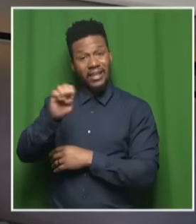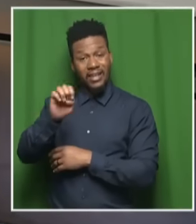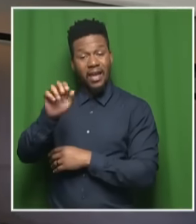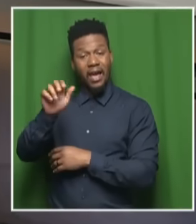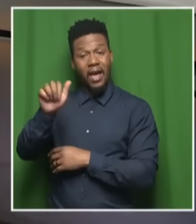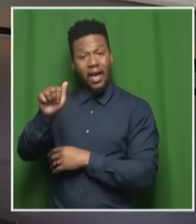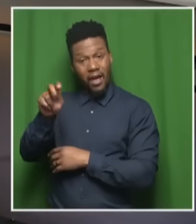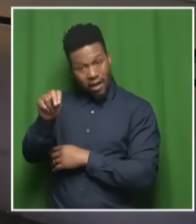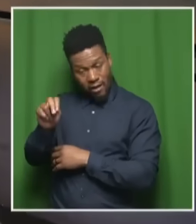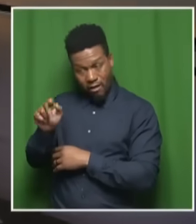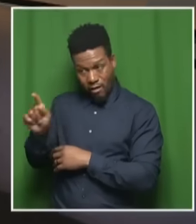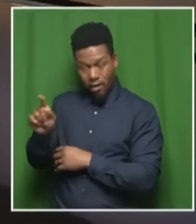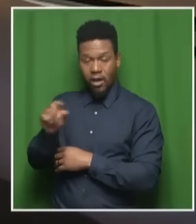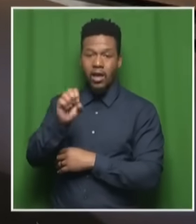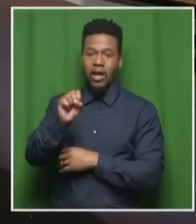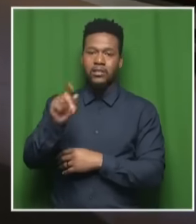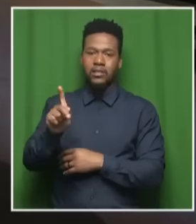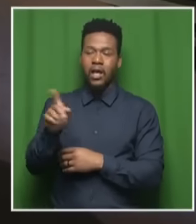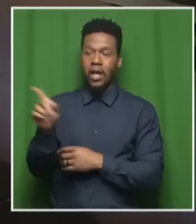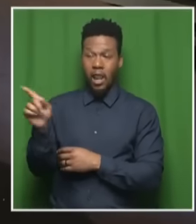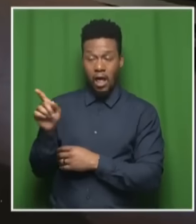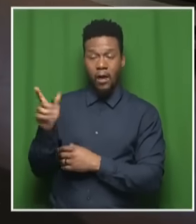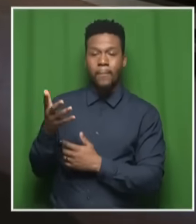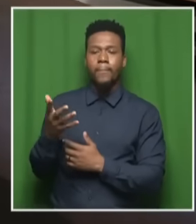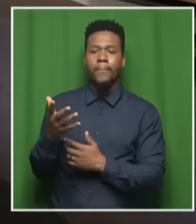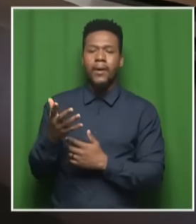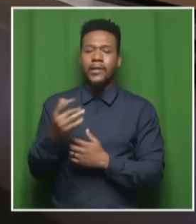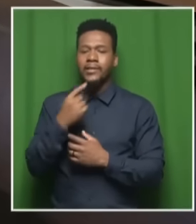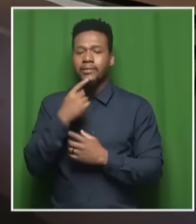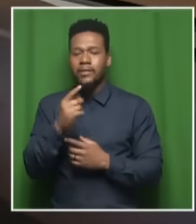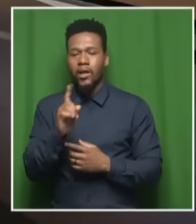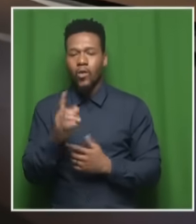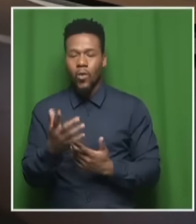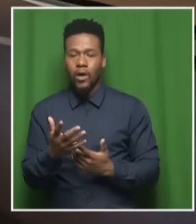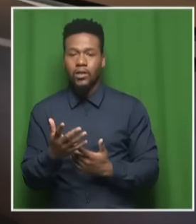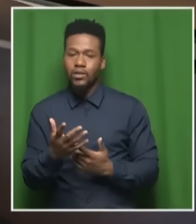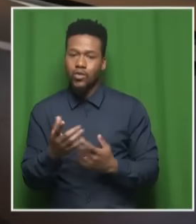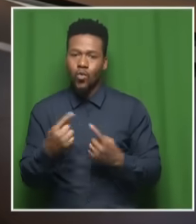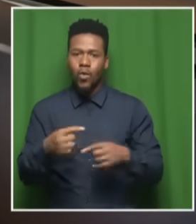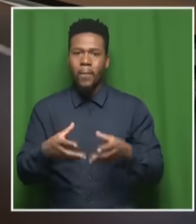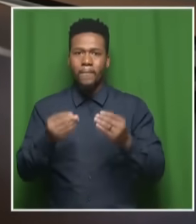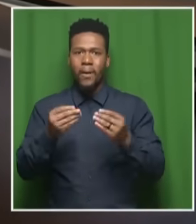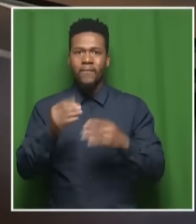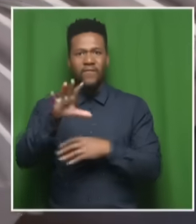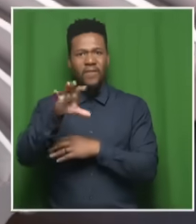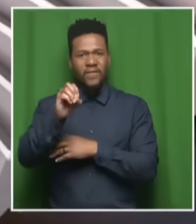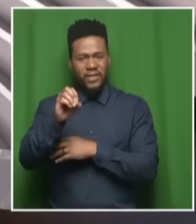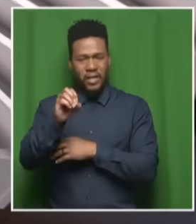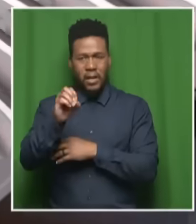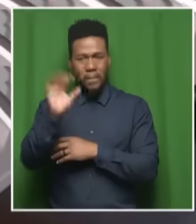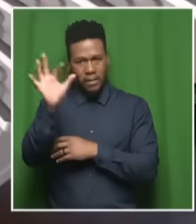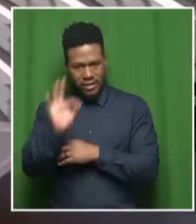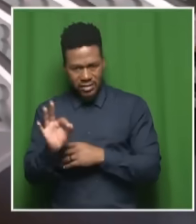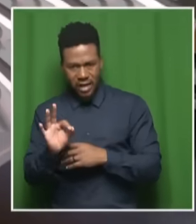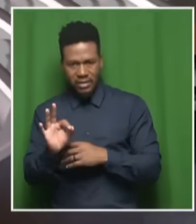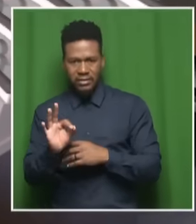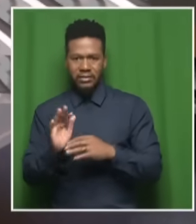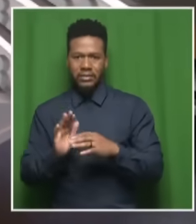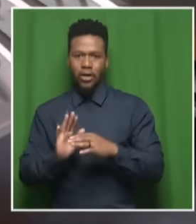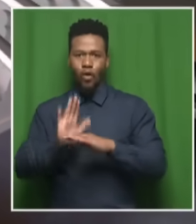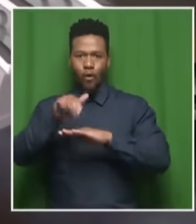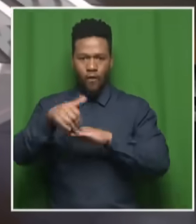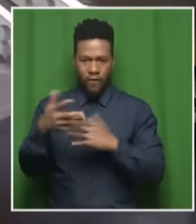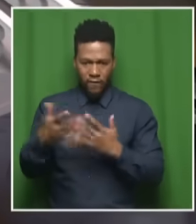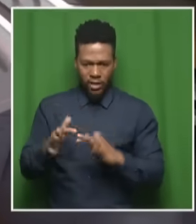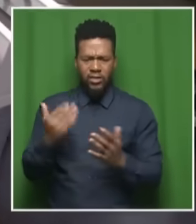just alluding to the fact that now, with us having reached that 50% threshold, it's easier to move beyond speculation now and perhaps